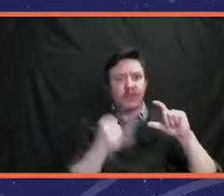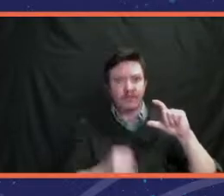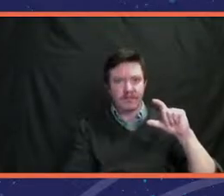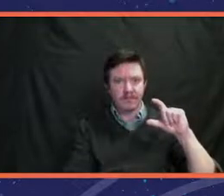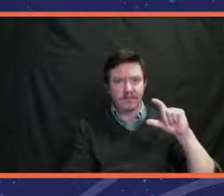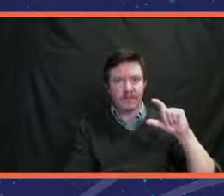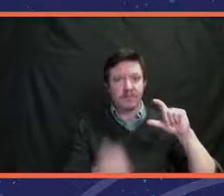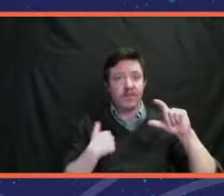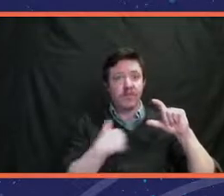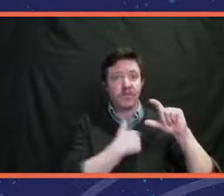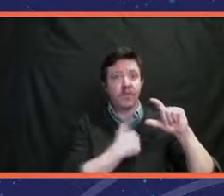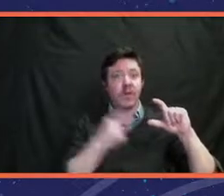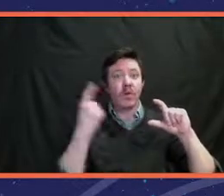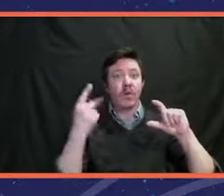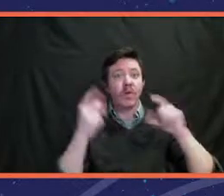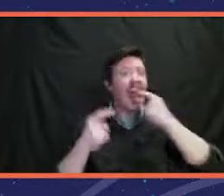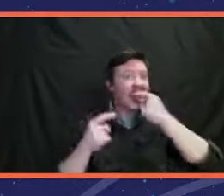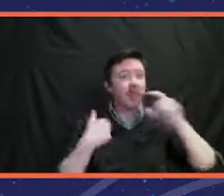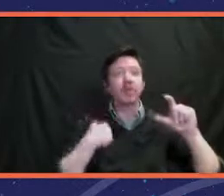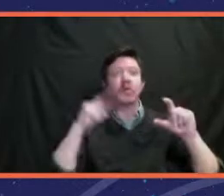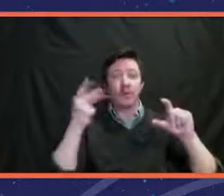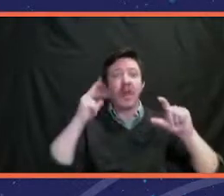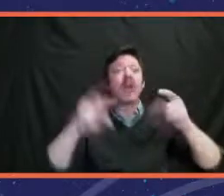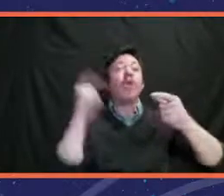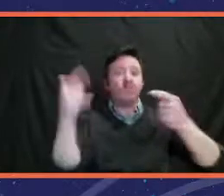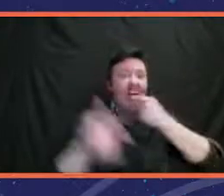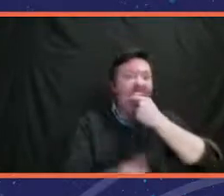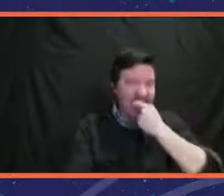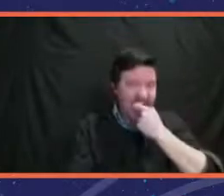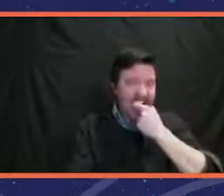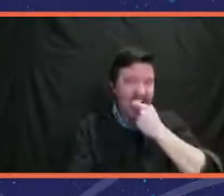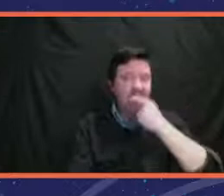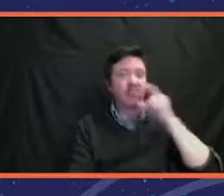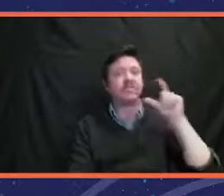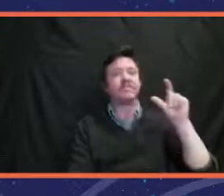Ready, 1, 2, 3.